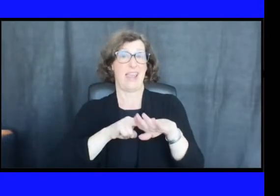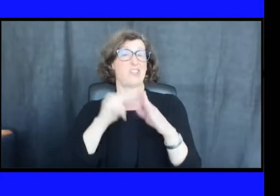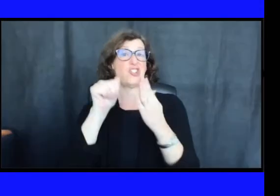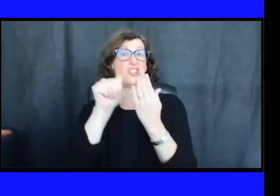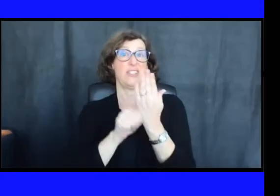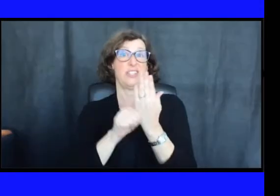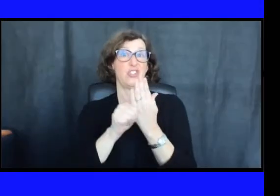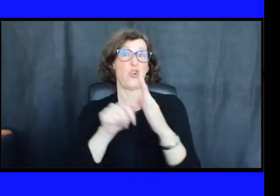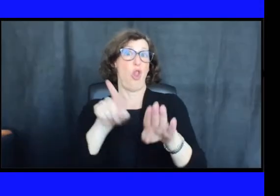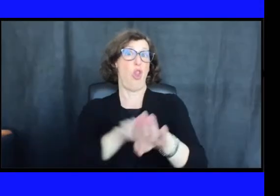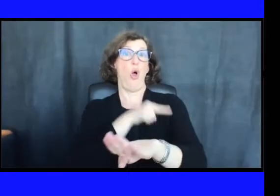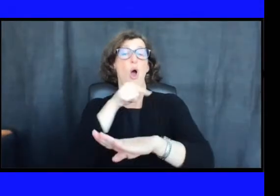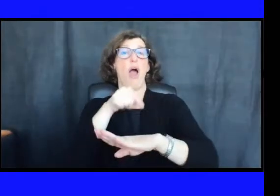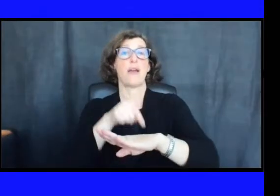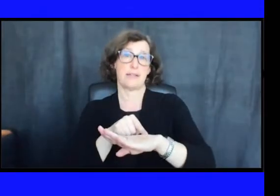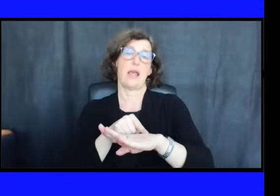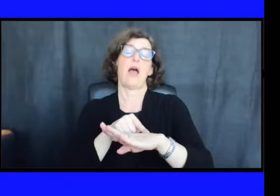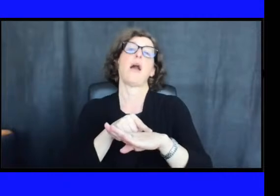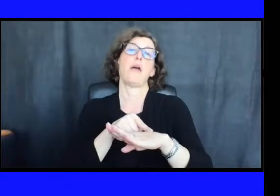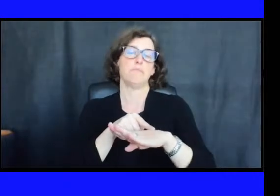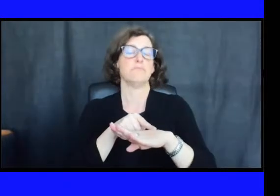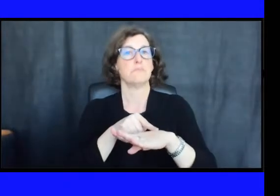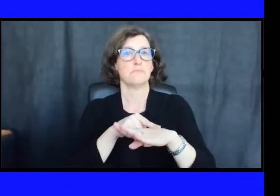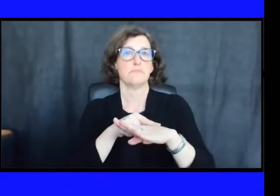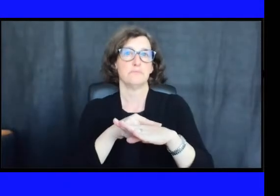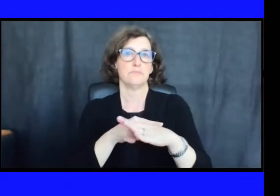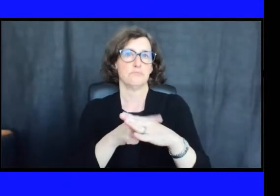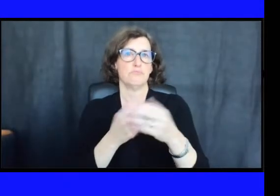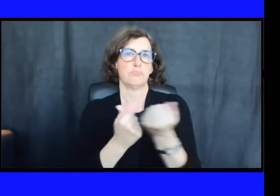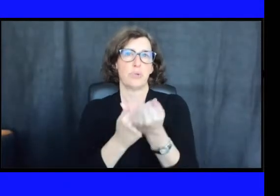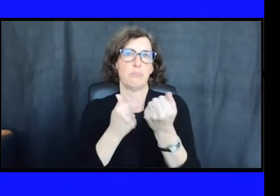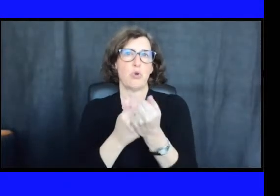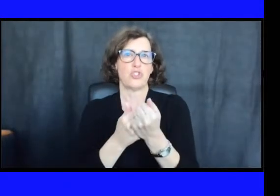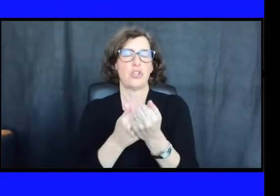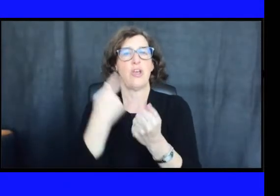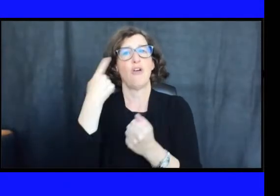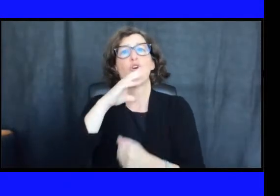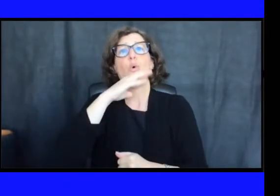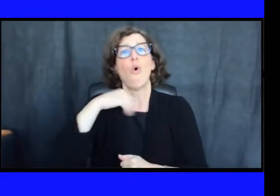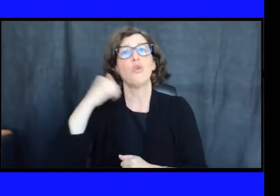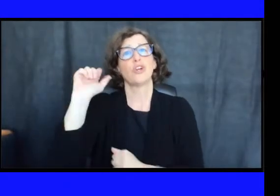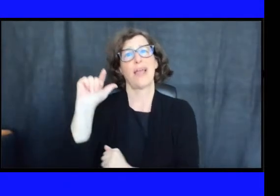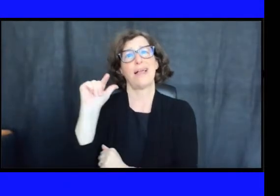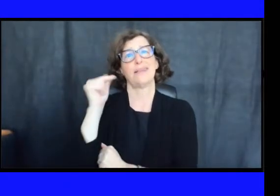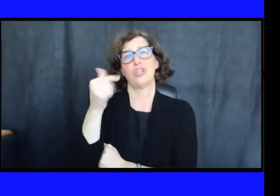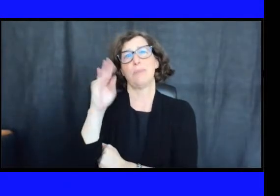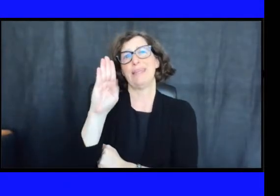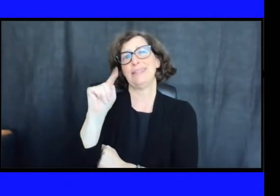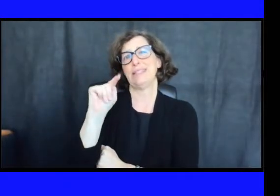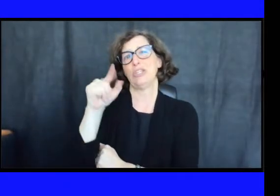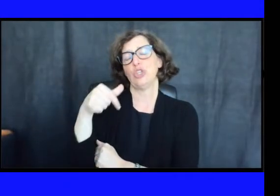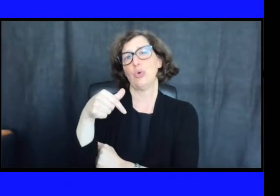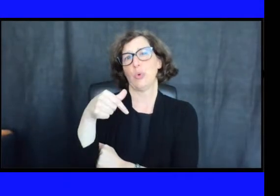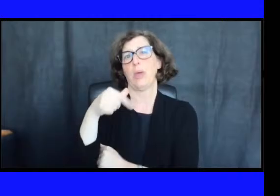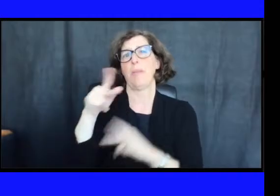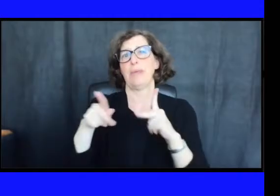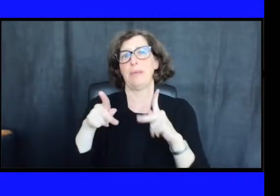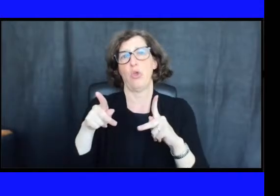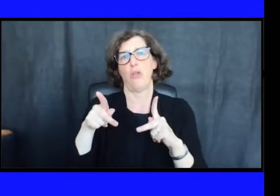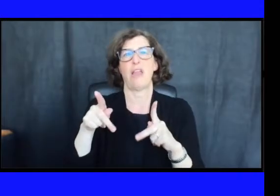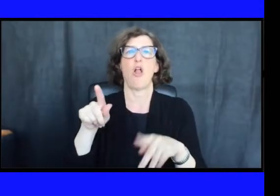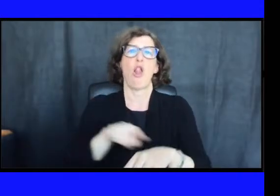Diversity and Inclusion Calendar as an educational tool to facilitate common understanding of key diversity and inclusion concepts and